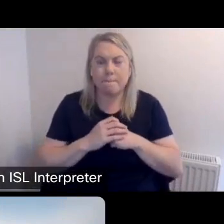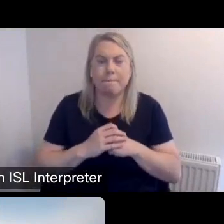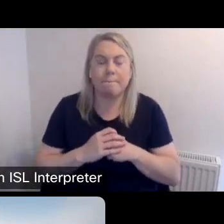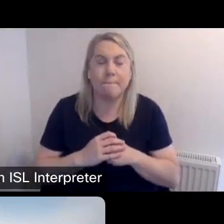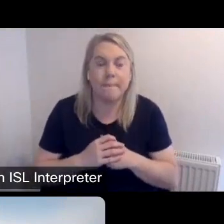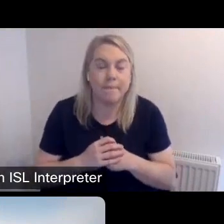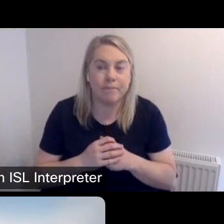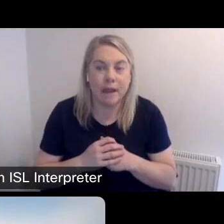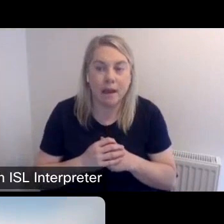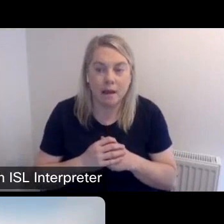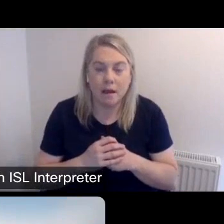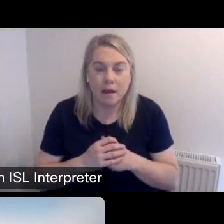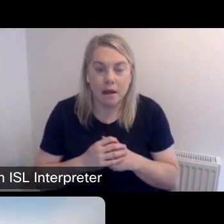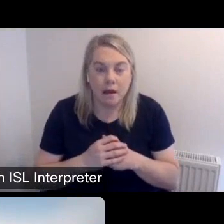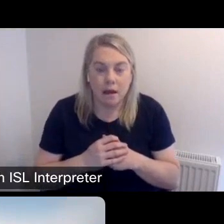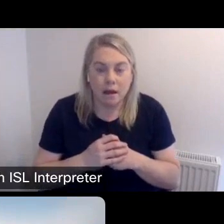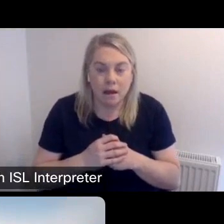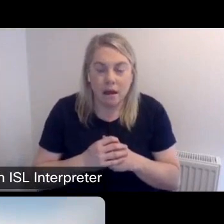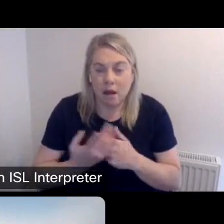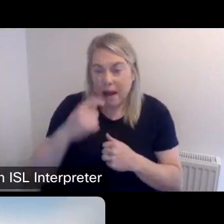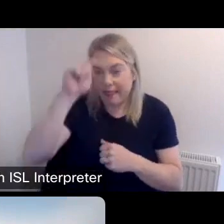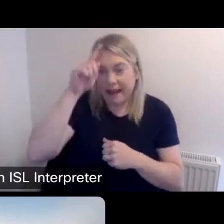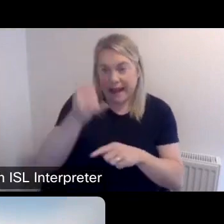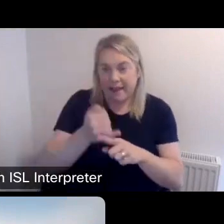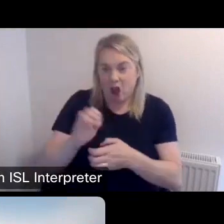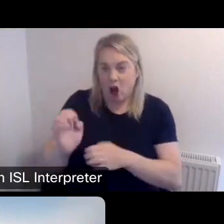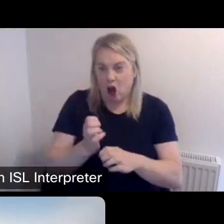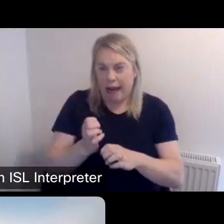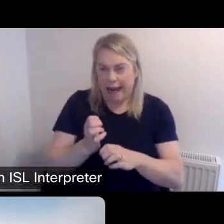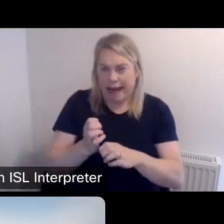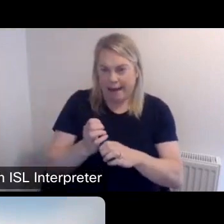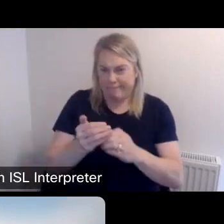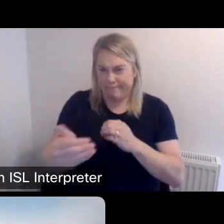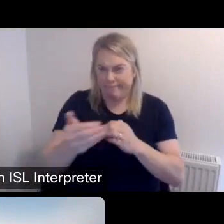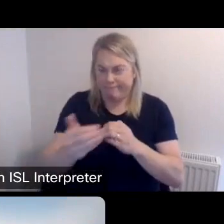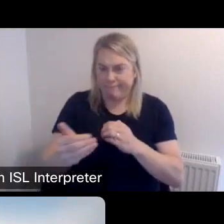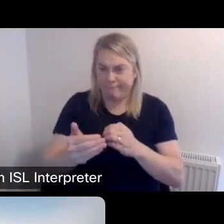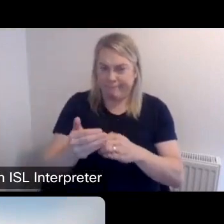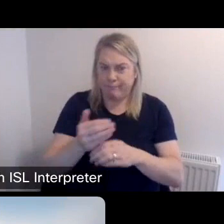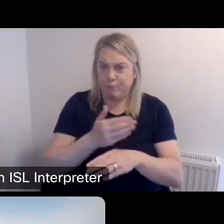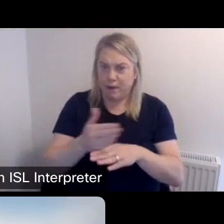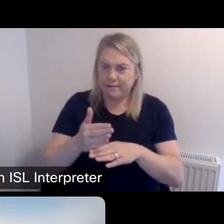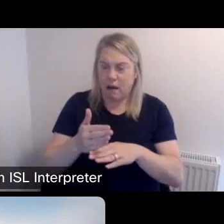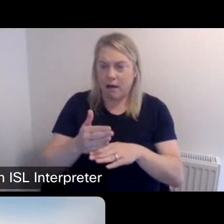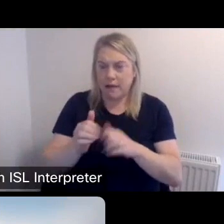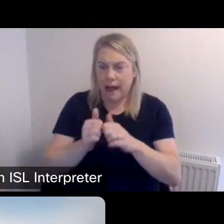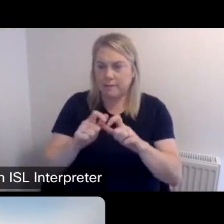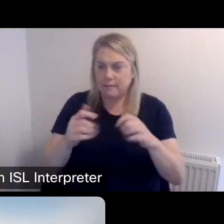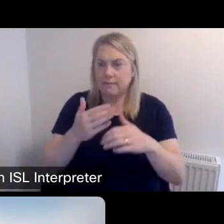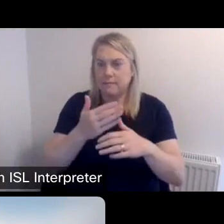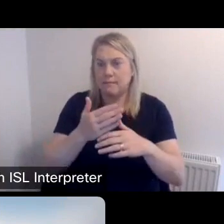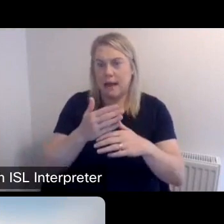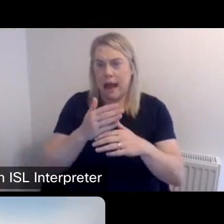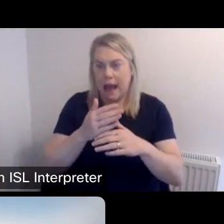I think in the early stages, we'll be engaging with our regulators in that quite a bit as well. You know, if there are any incidents where there is ambiguity in that, I think